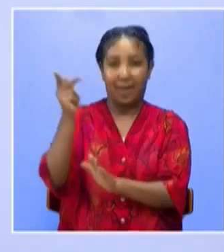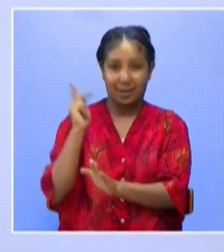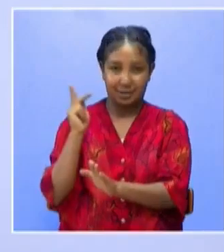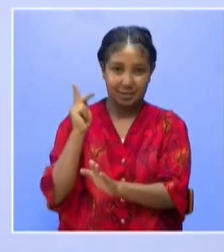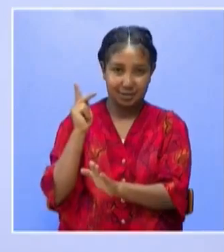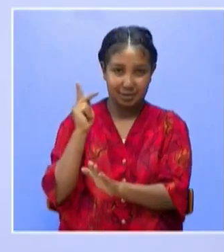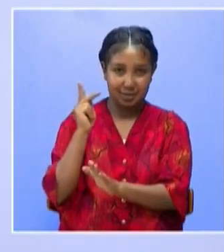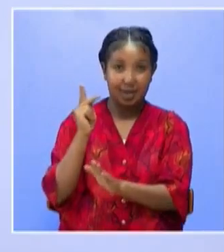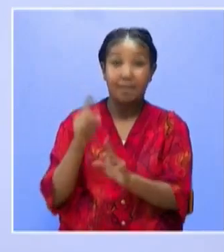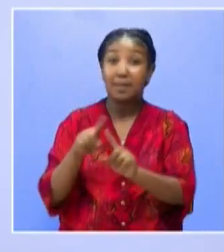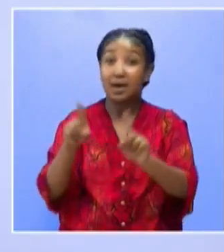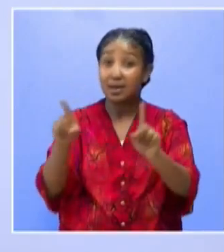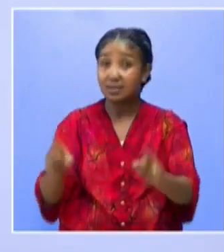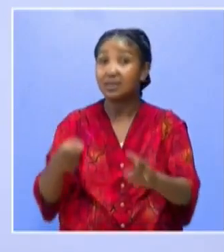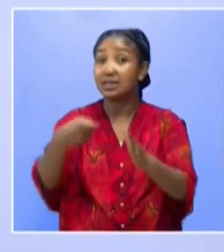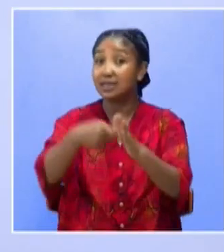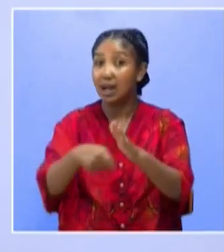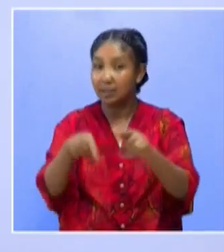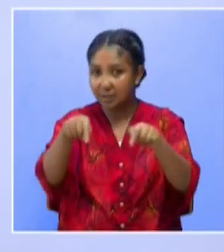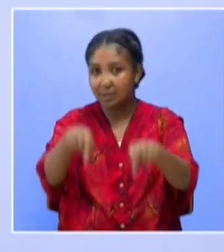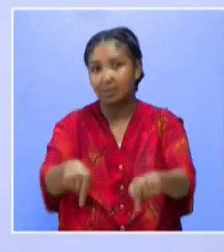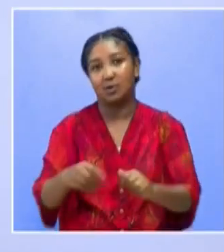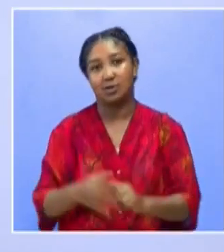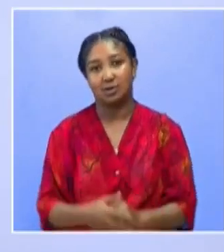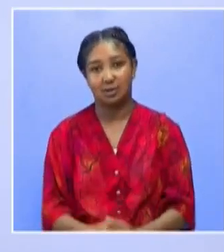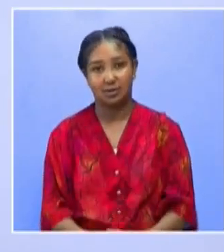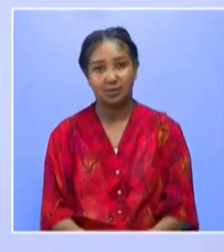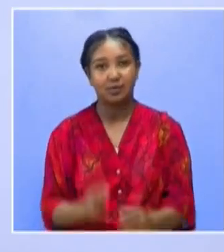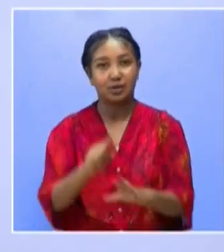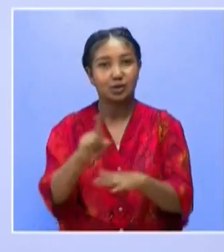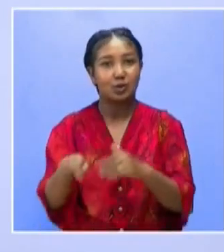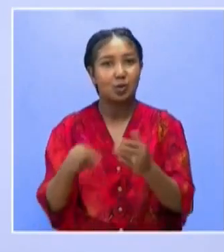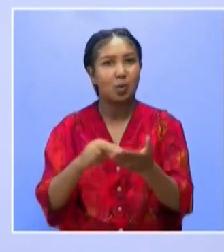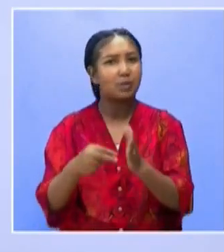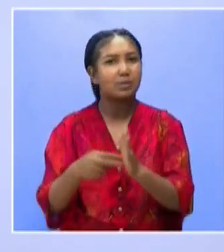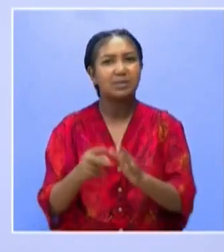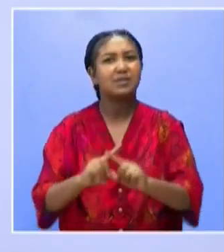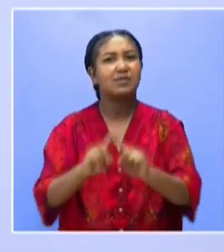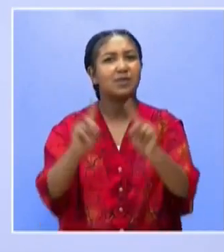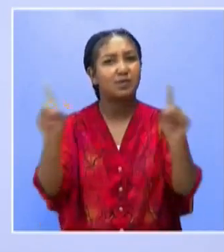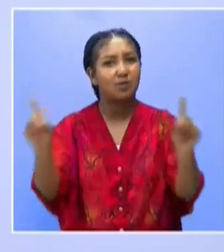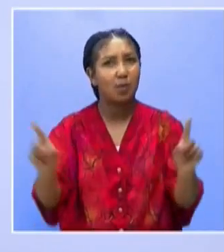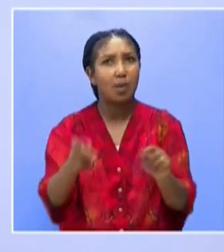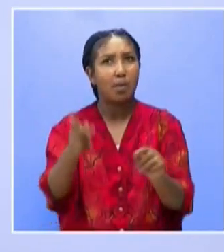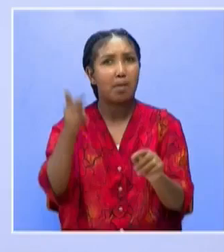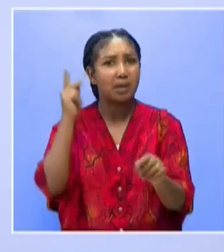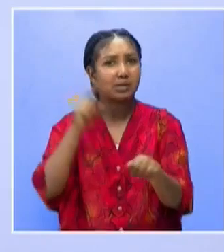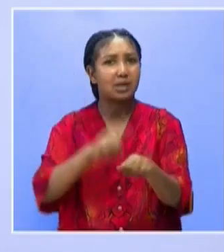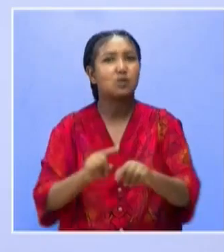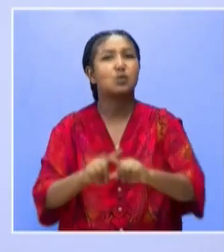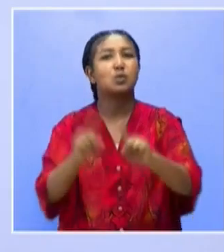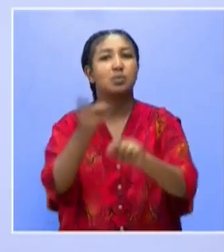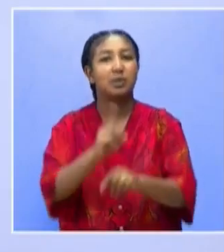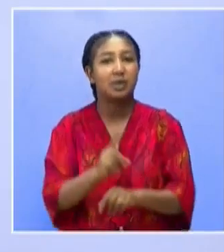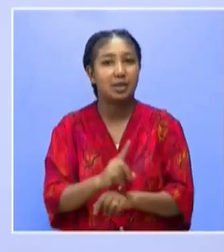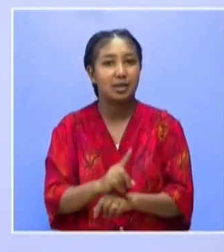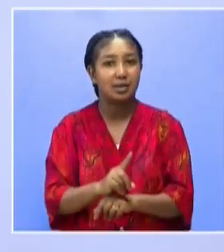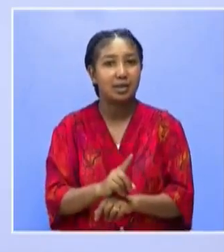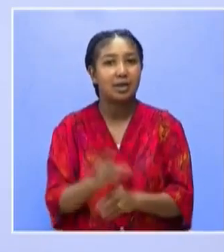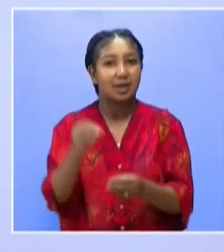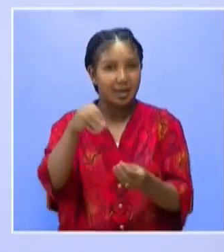past, but the result is in the present? So what makes it different from past tense?